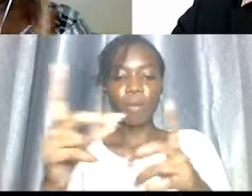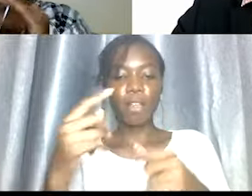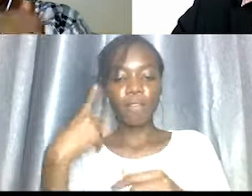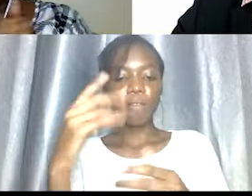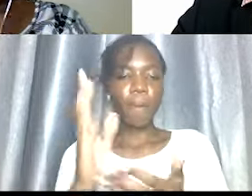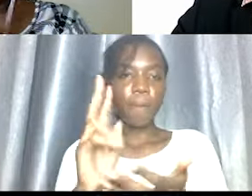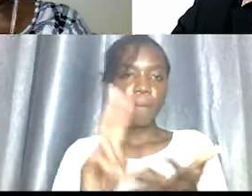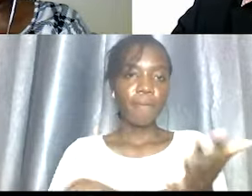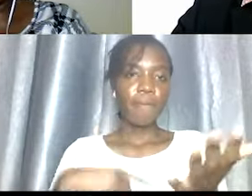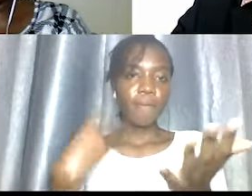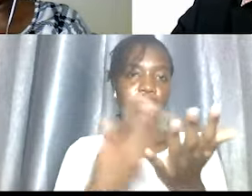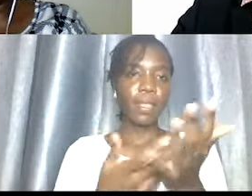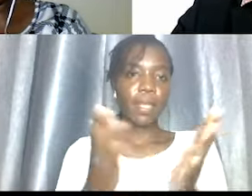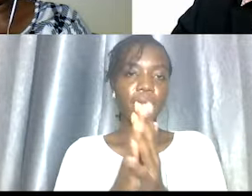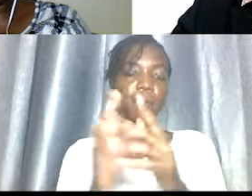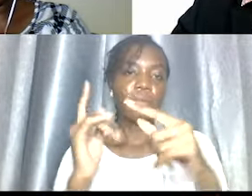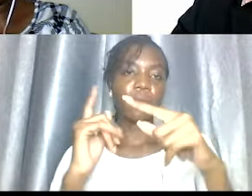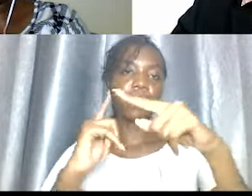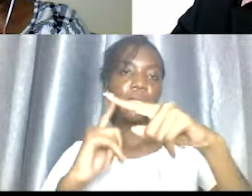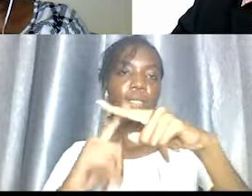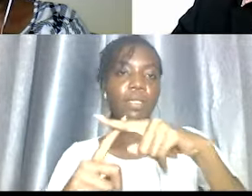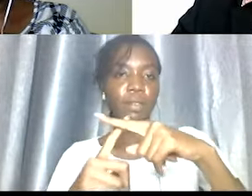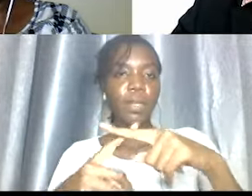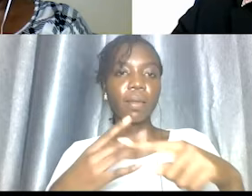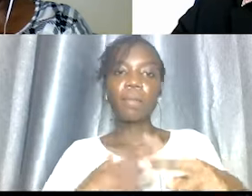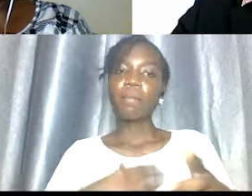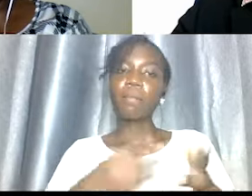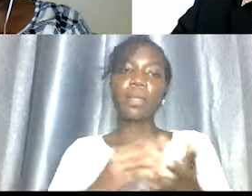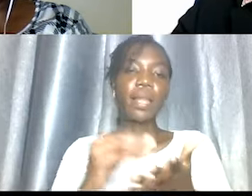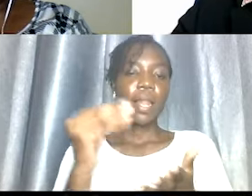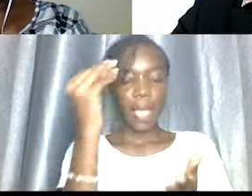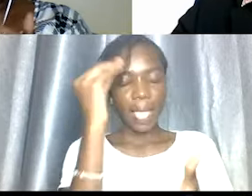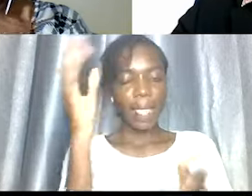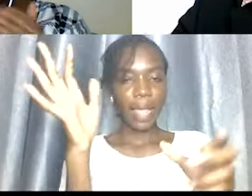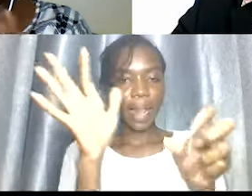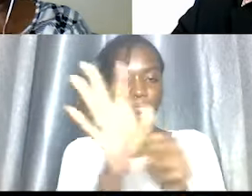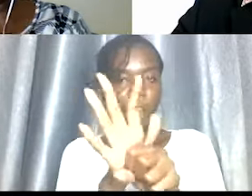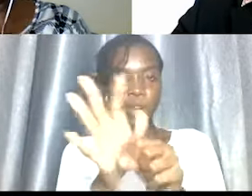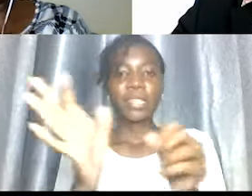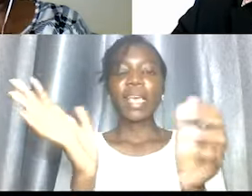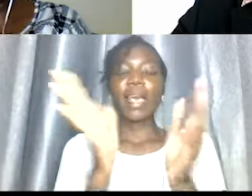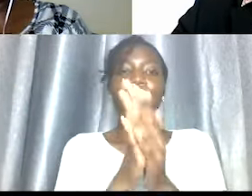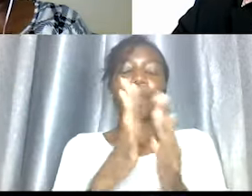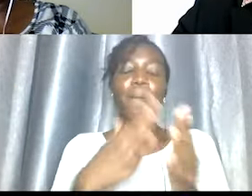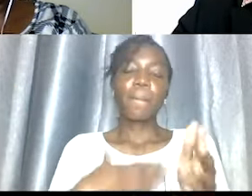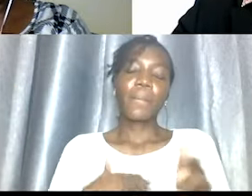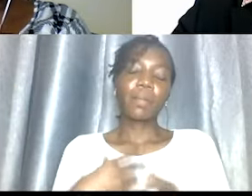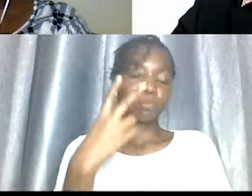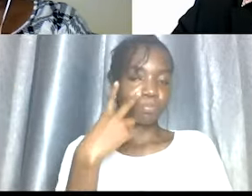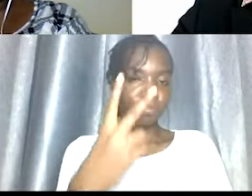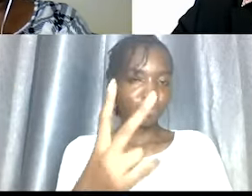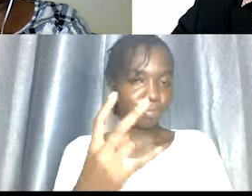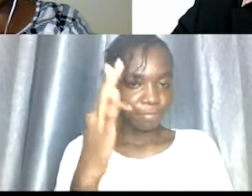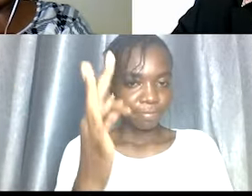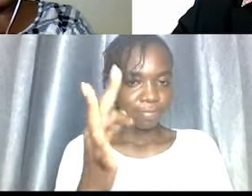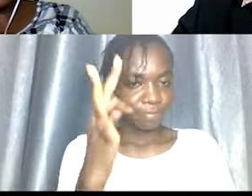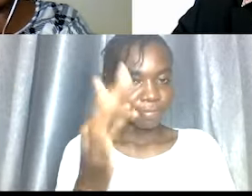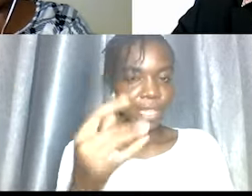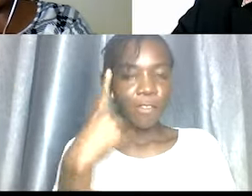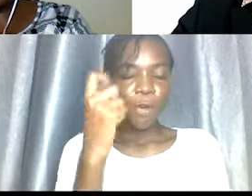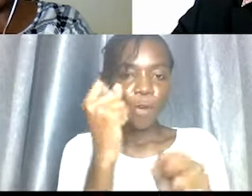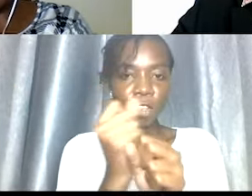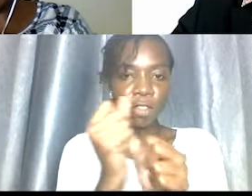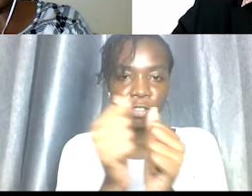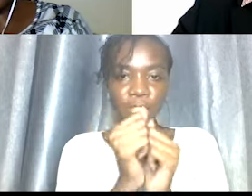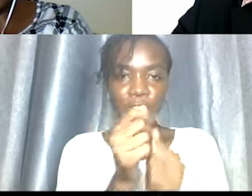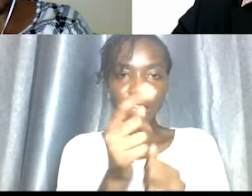the positivity of things. I have really learned a lot, and I look forward to also engaging further. And allow